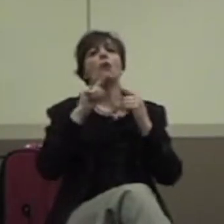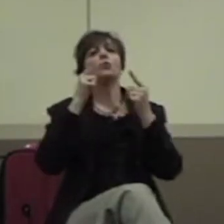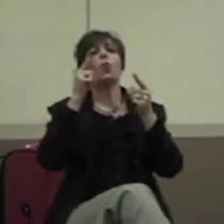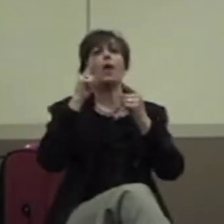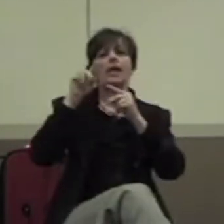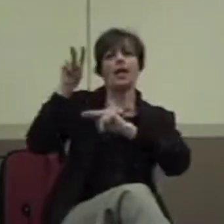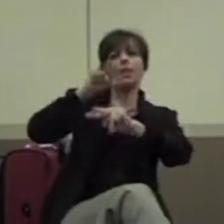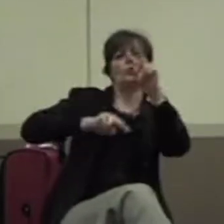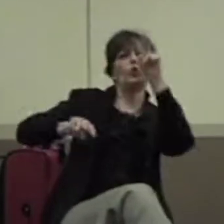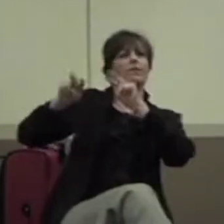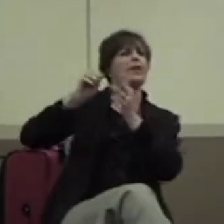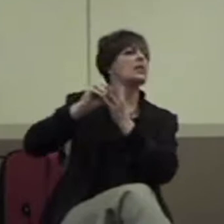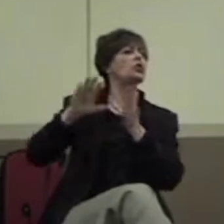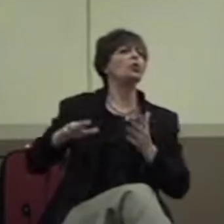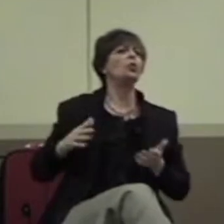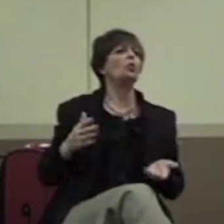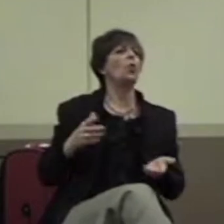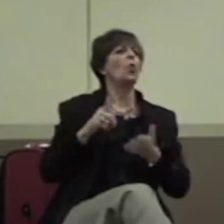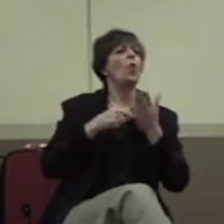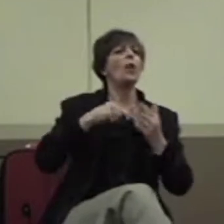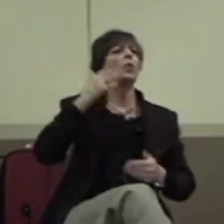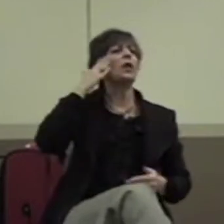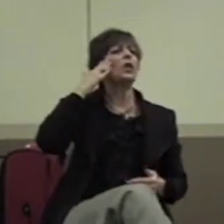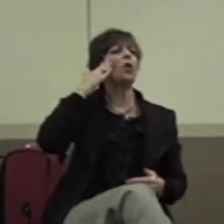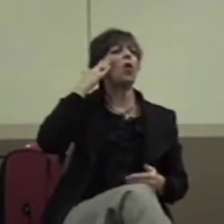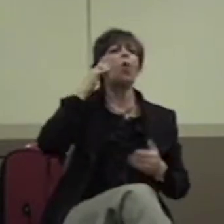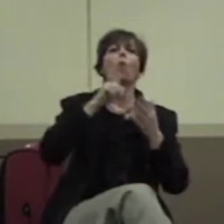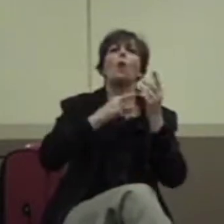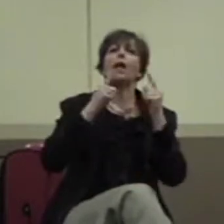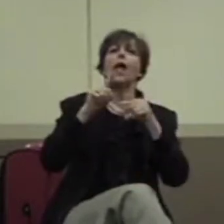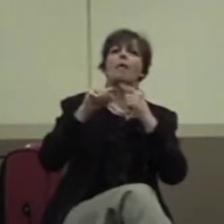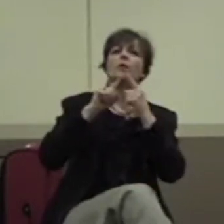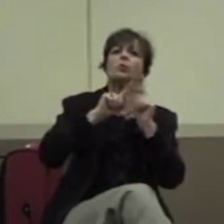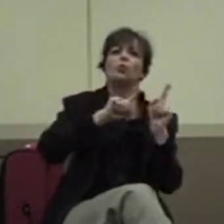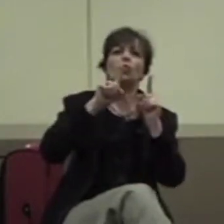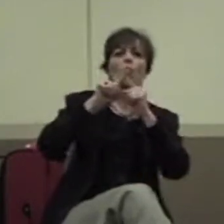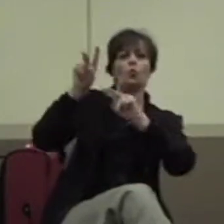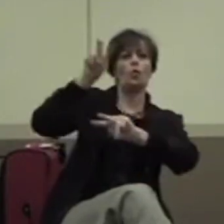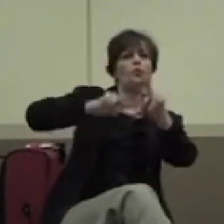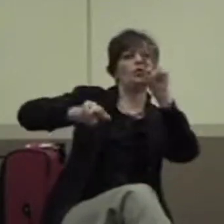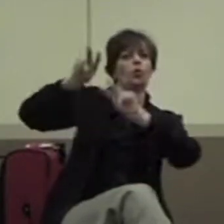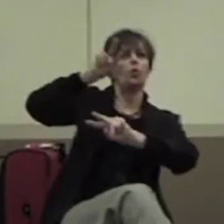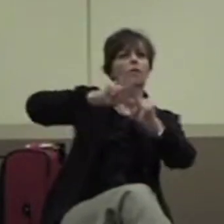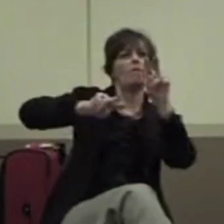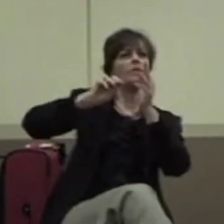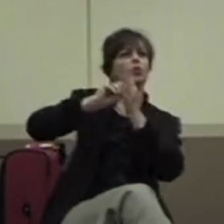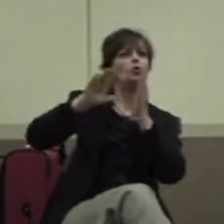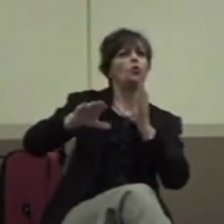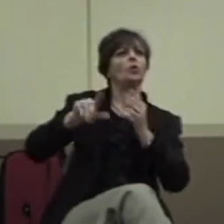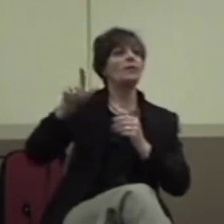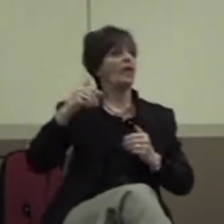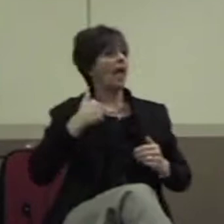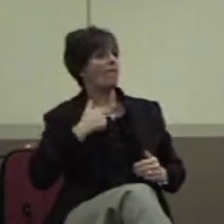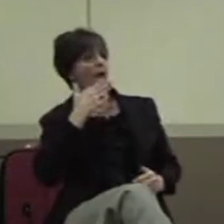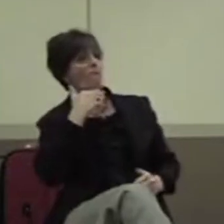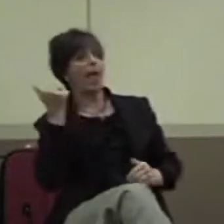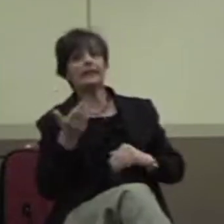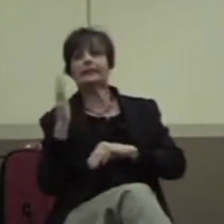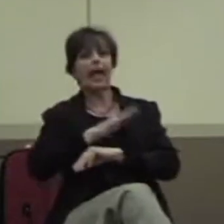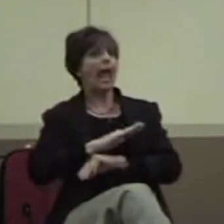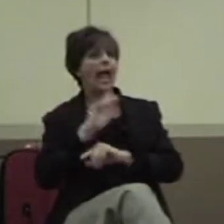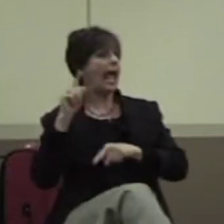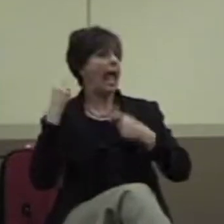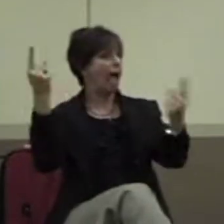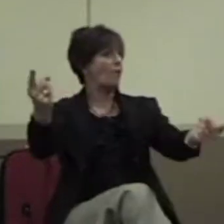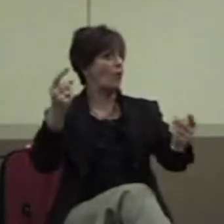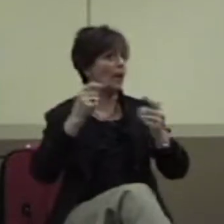about going in and observing a student? What happens when you go in to observe a student? They have the best day they